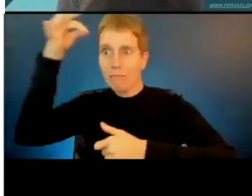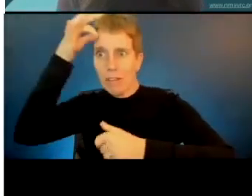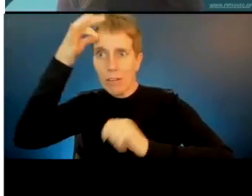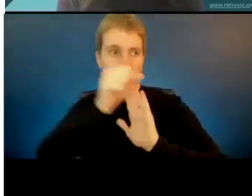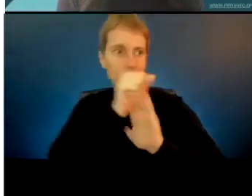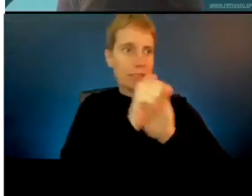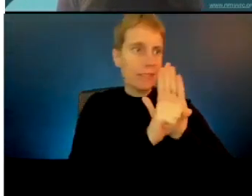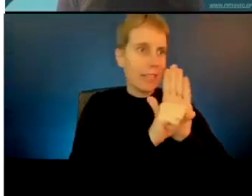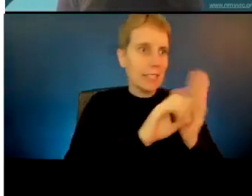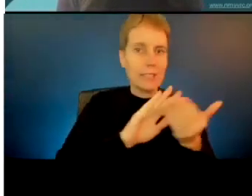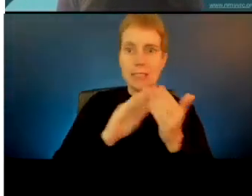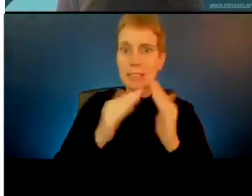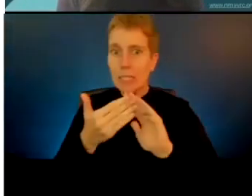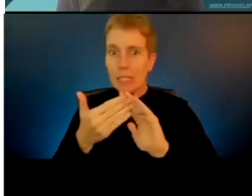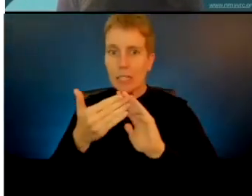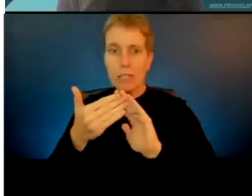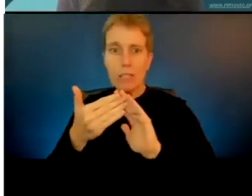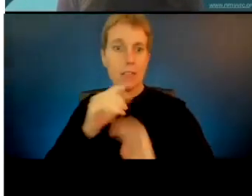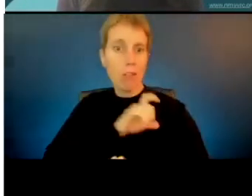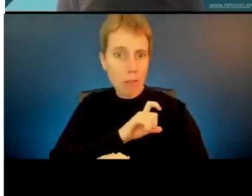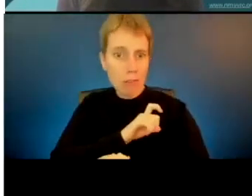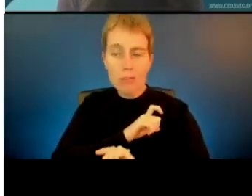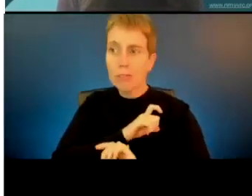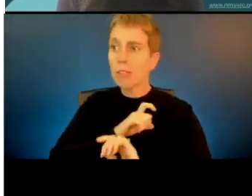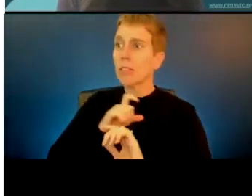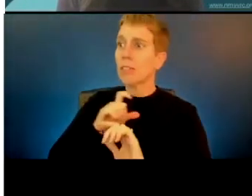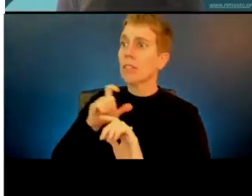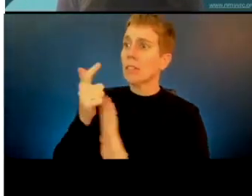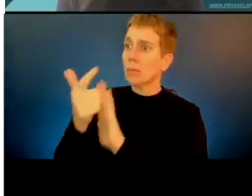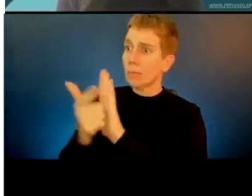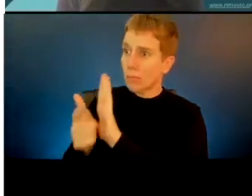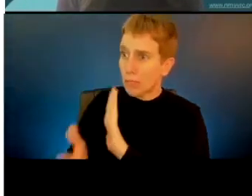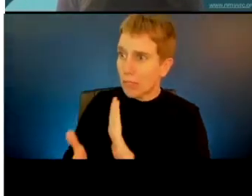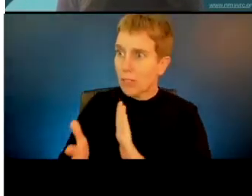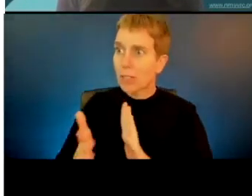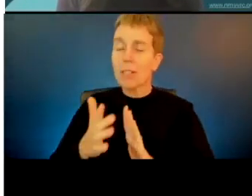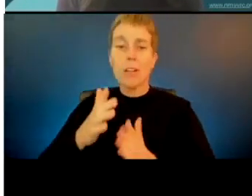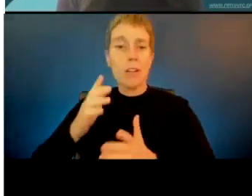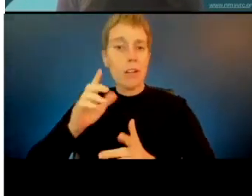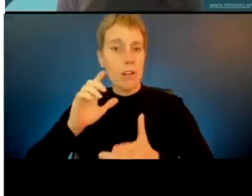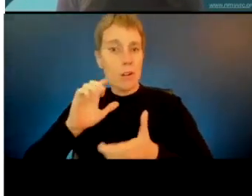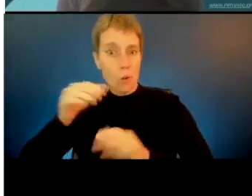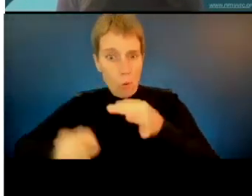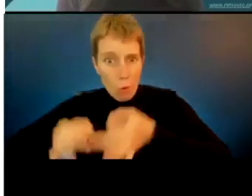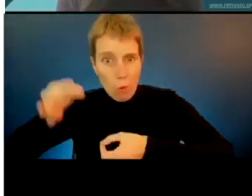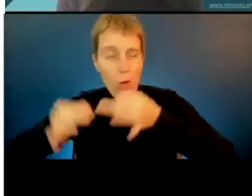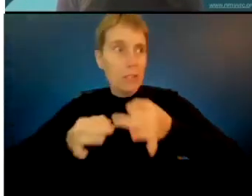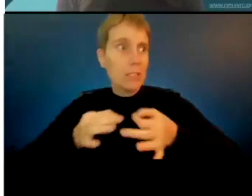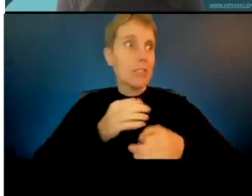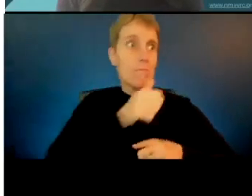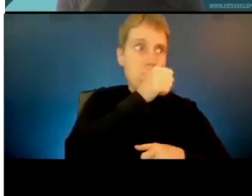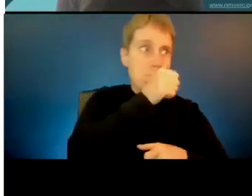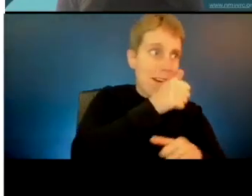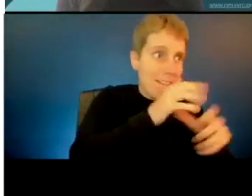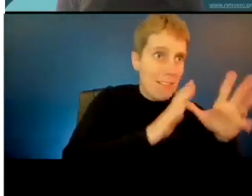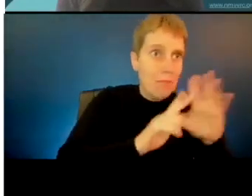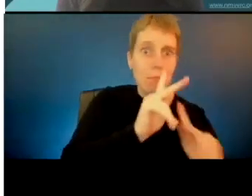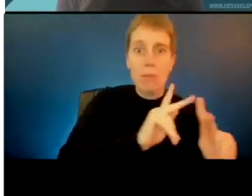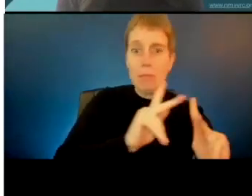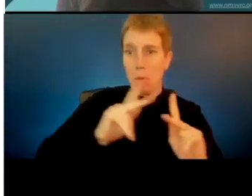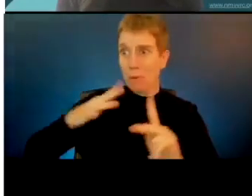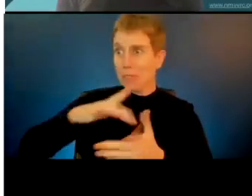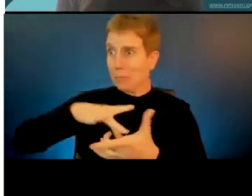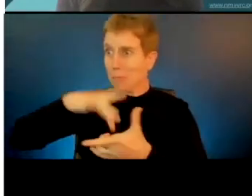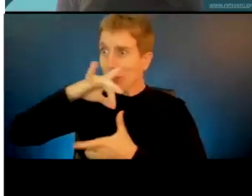prosecution, the courts, the private sector, and the spiritual community, day in and day out. learning these lessons, delivering